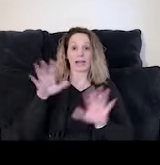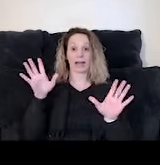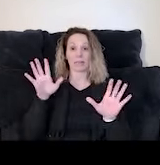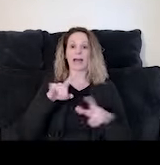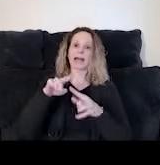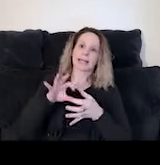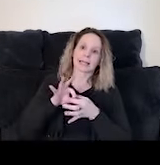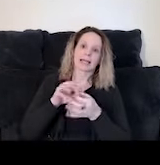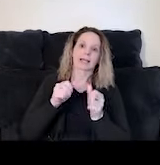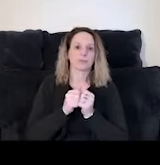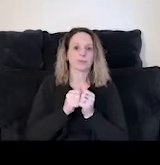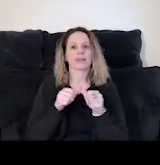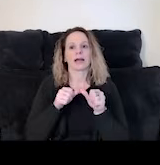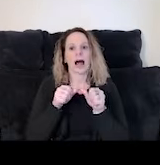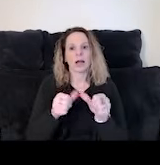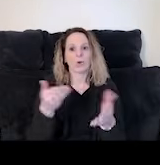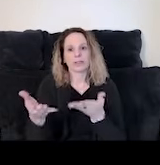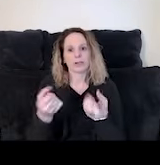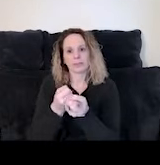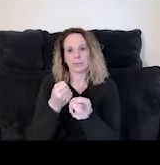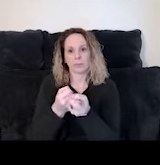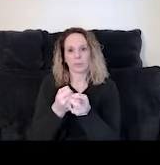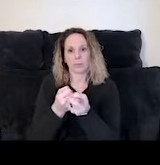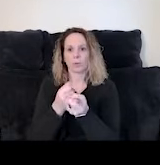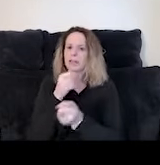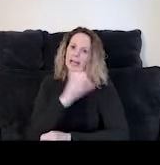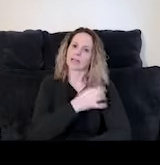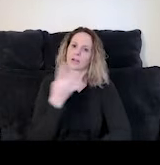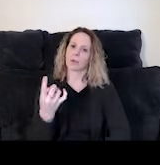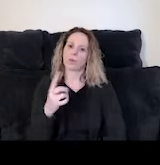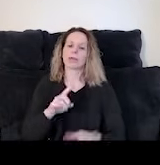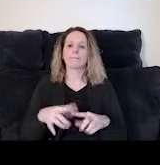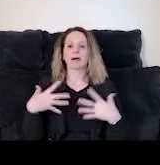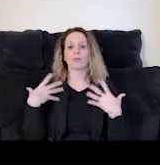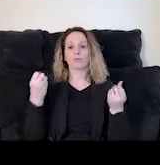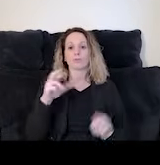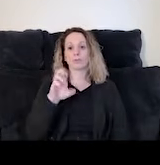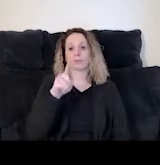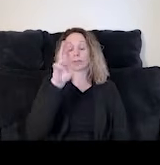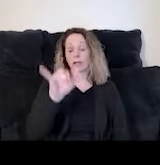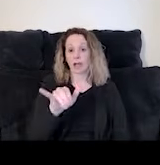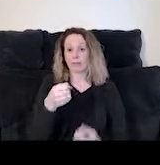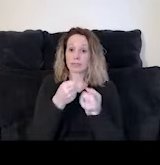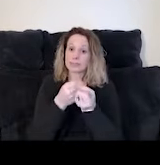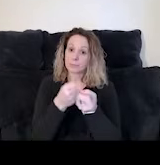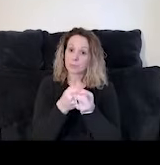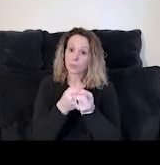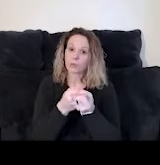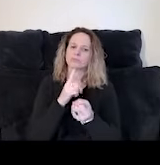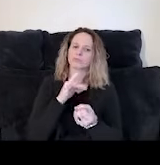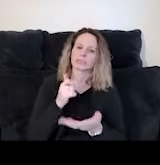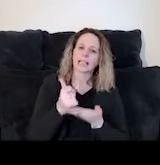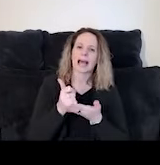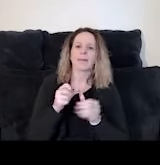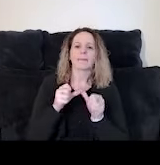to ongoing services and supports, not just clinical, but recovery supports that help them really continue